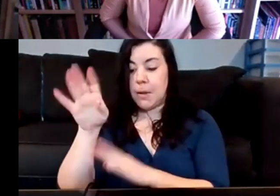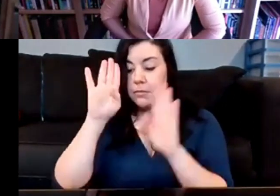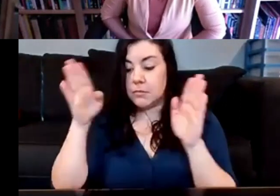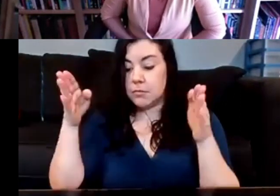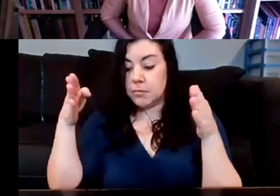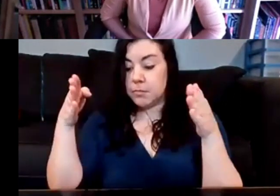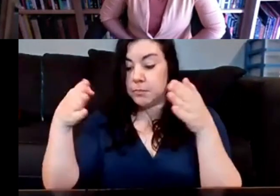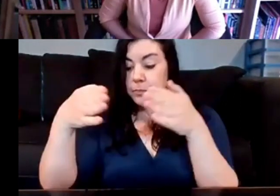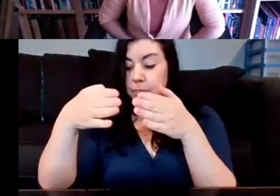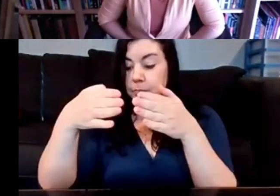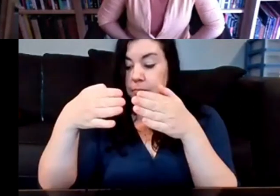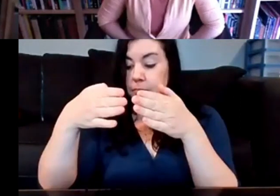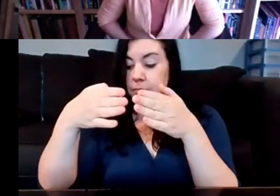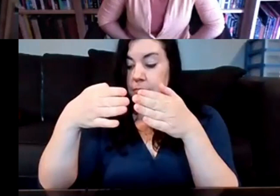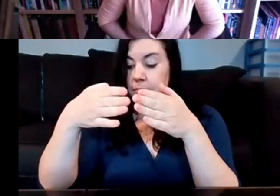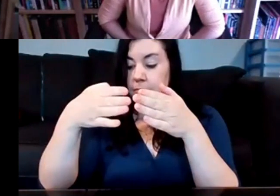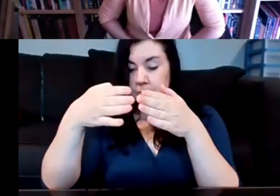Kirsten, I saw you unmuted.